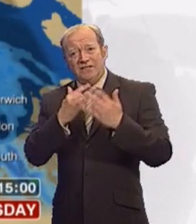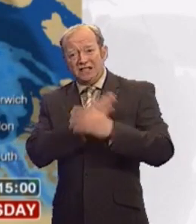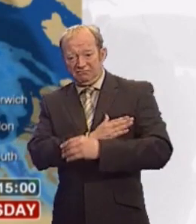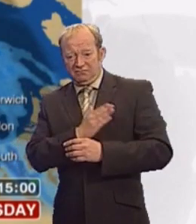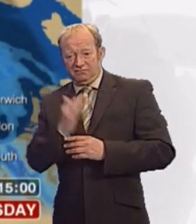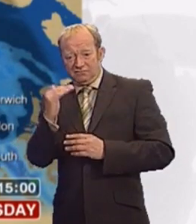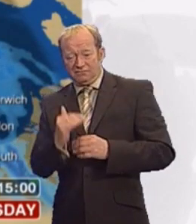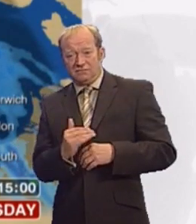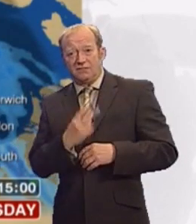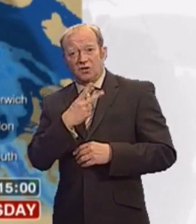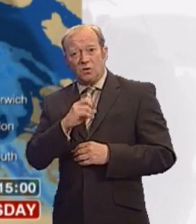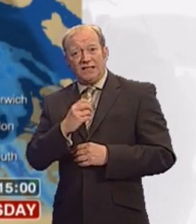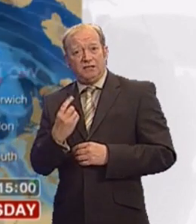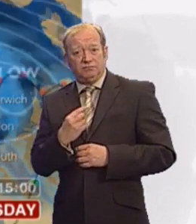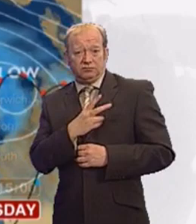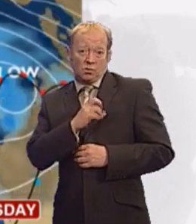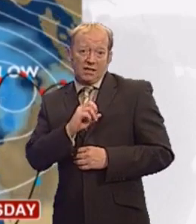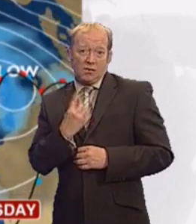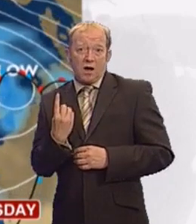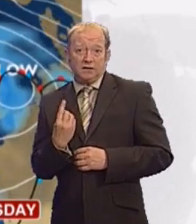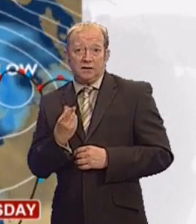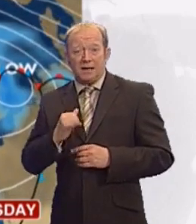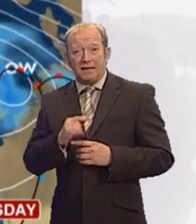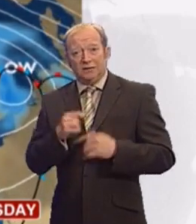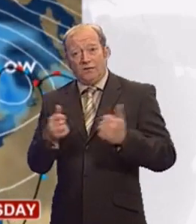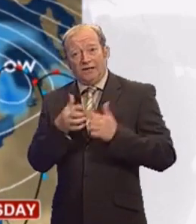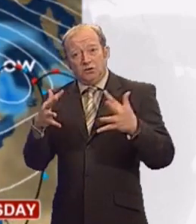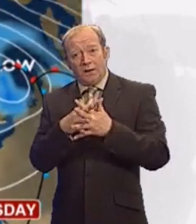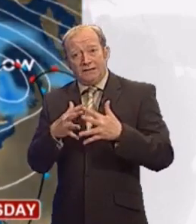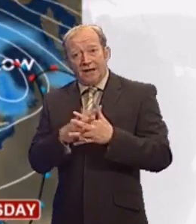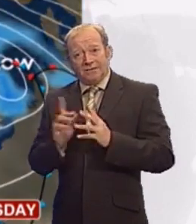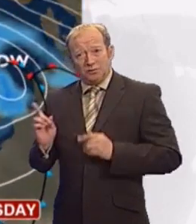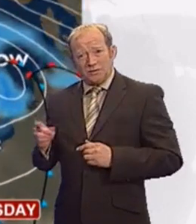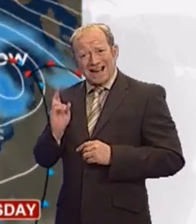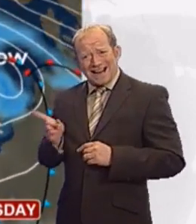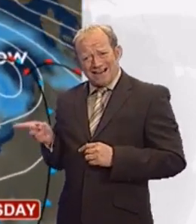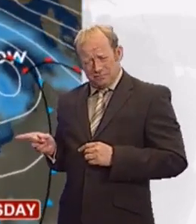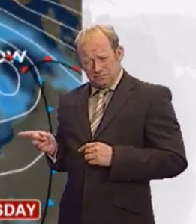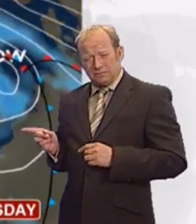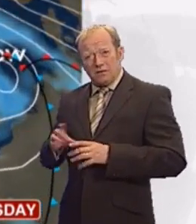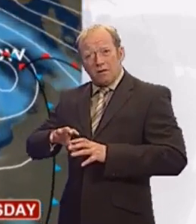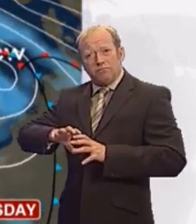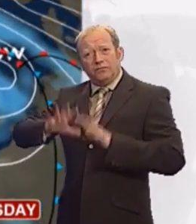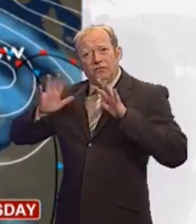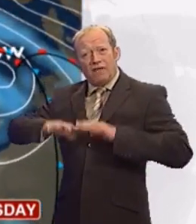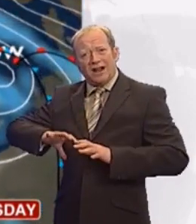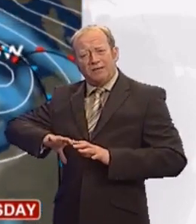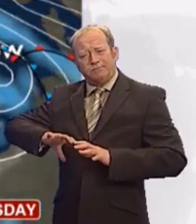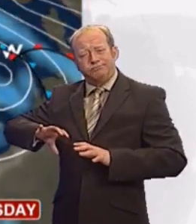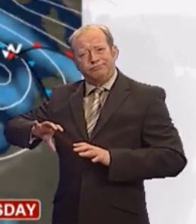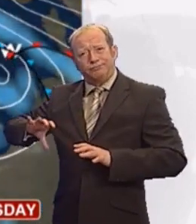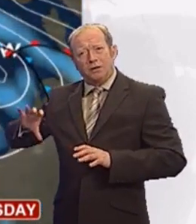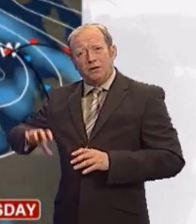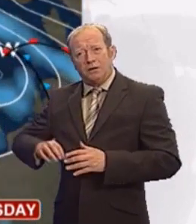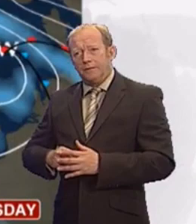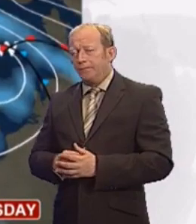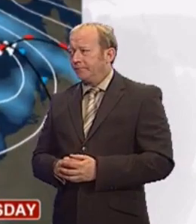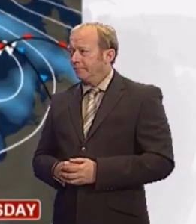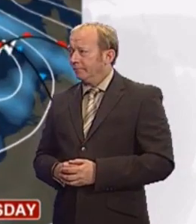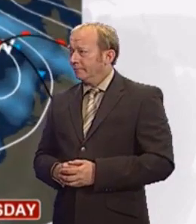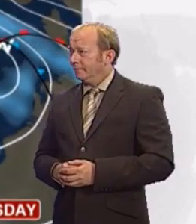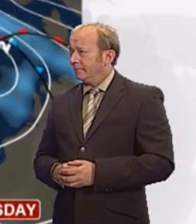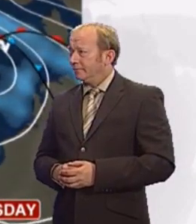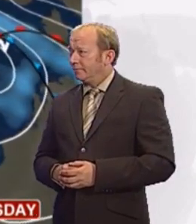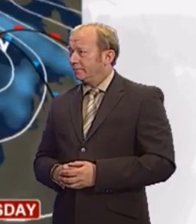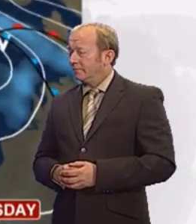further south of 20 or 21 to finish off the course of Wednesday. So there's that little thing there. He's just sort of grazing the east coast. And then it works his way